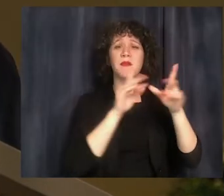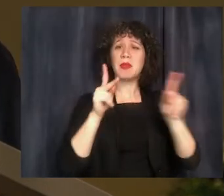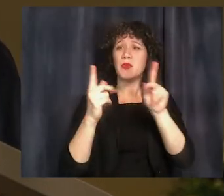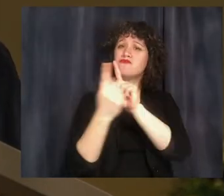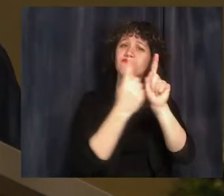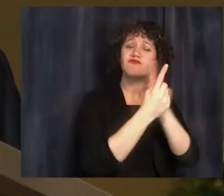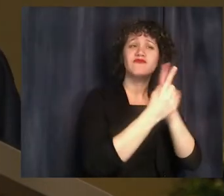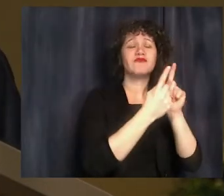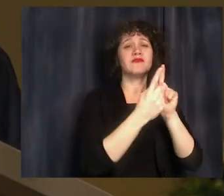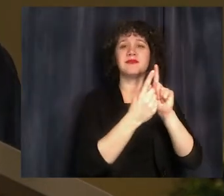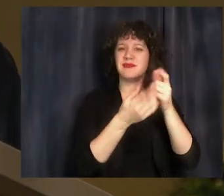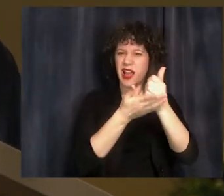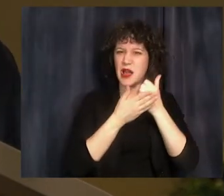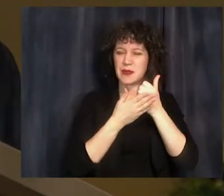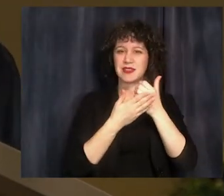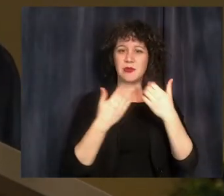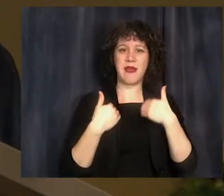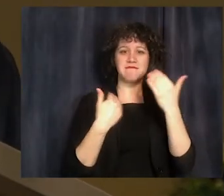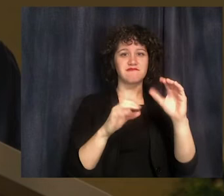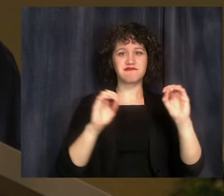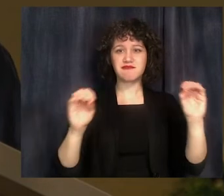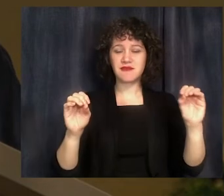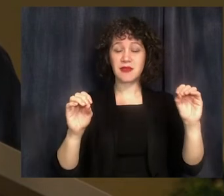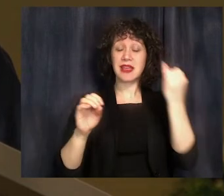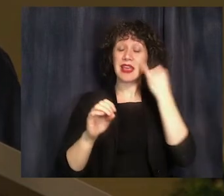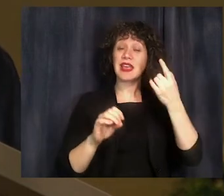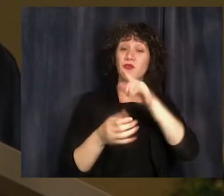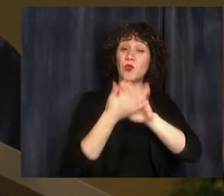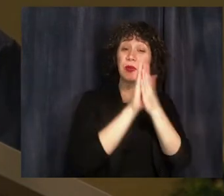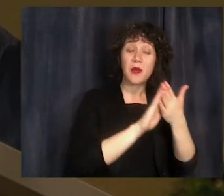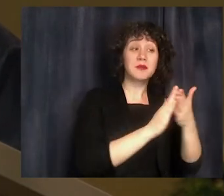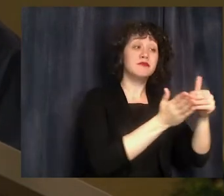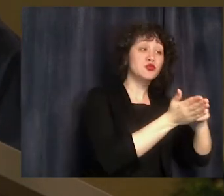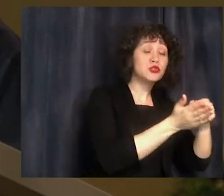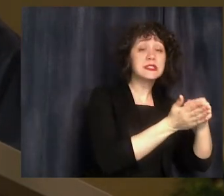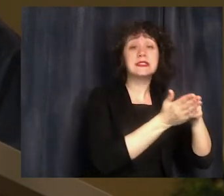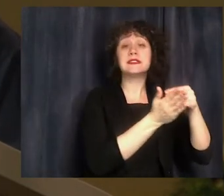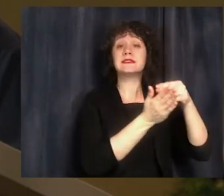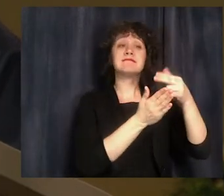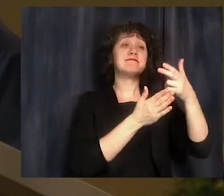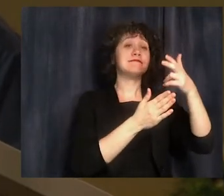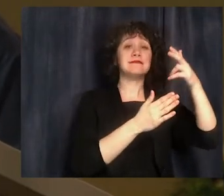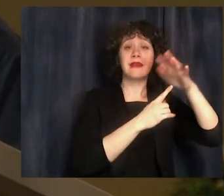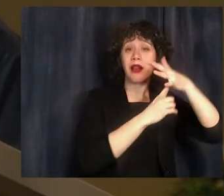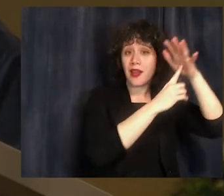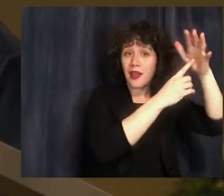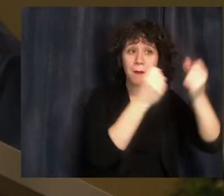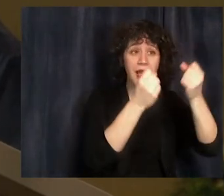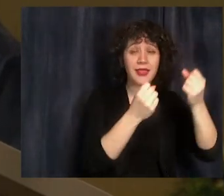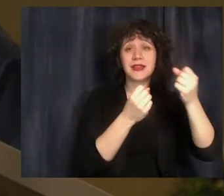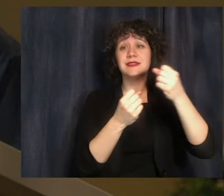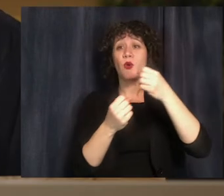unlimited. Whether we choose to be nurses, engineers, accountants, veterinarians, helicopter pilots, or pastry chefs, I know that we'll